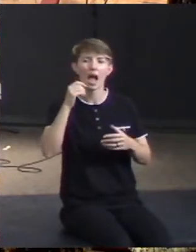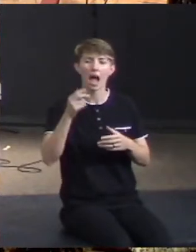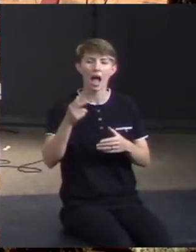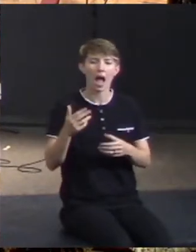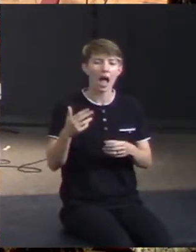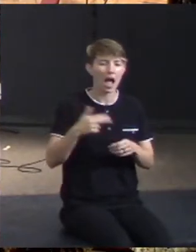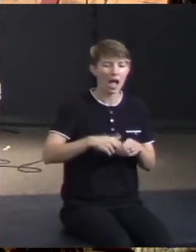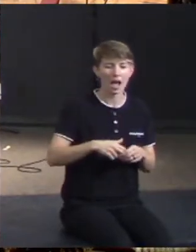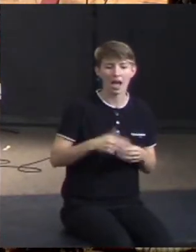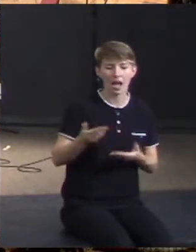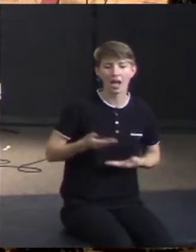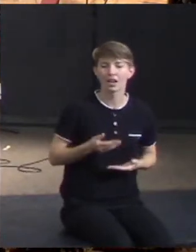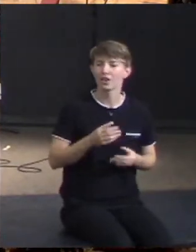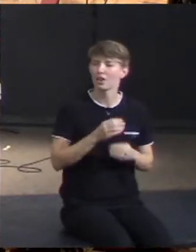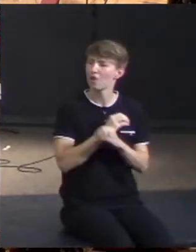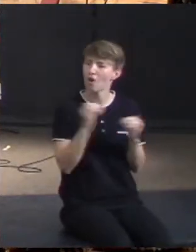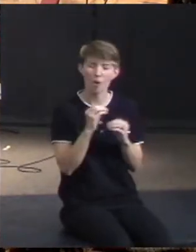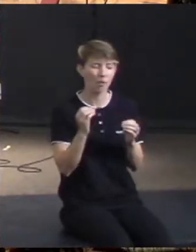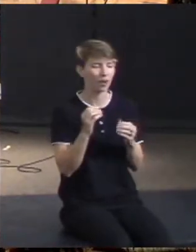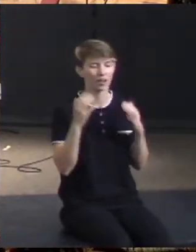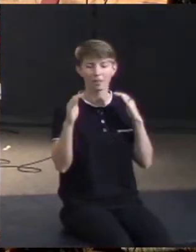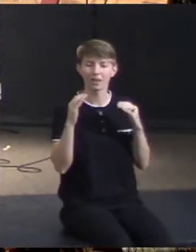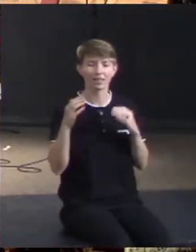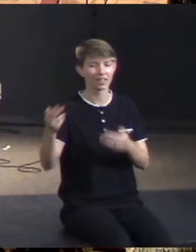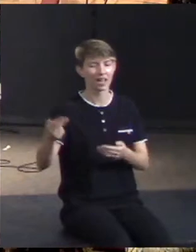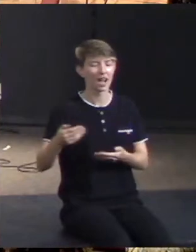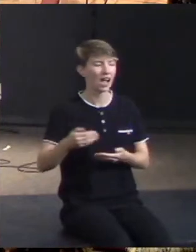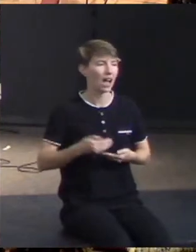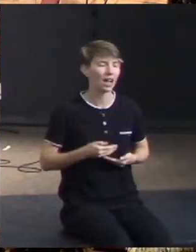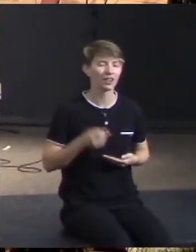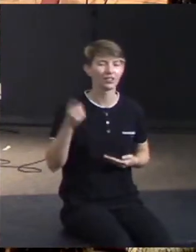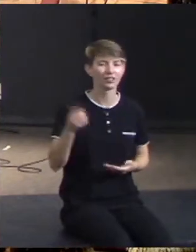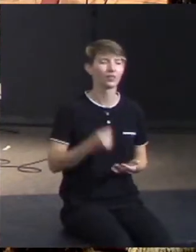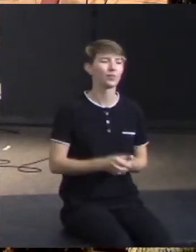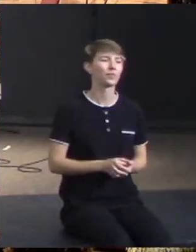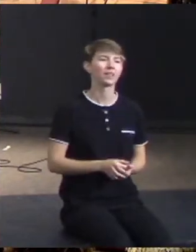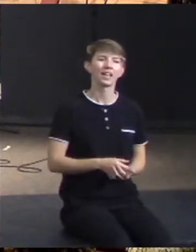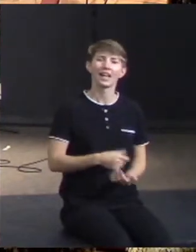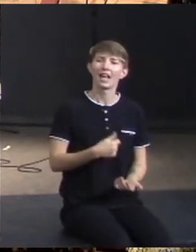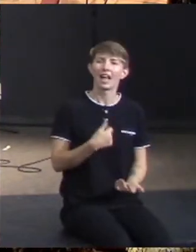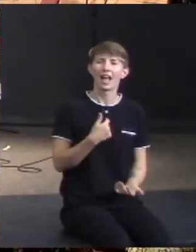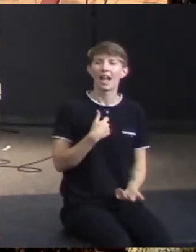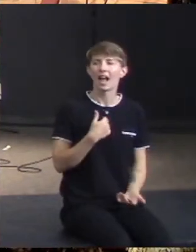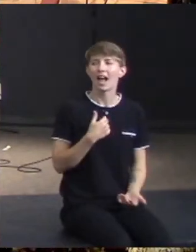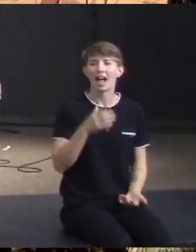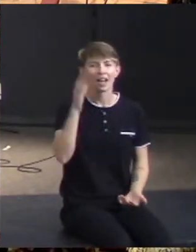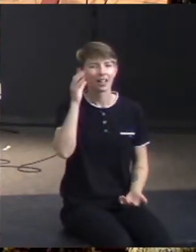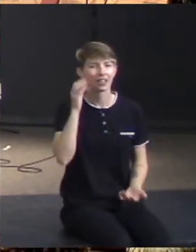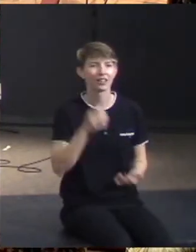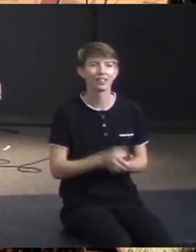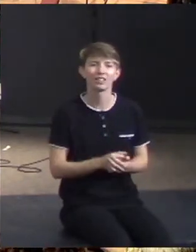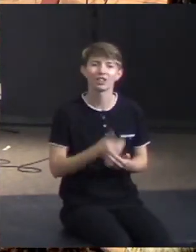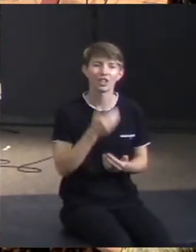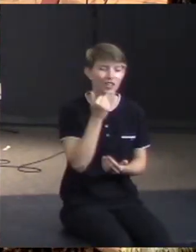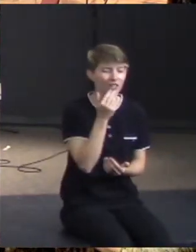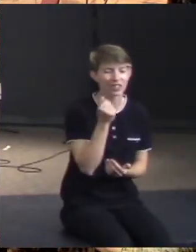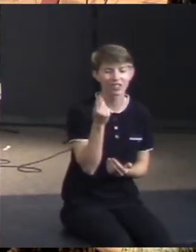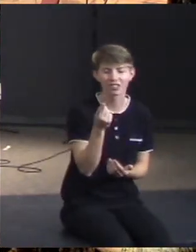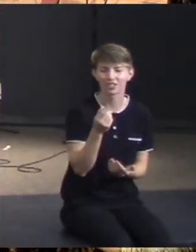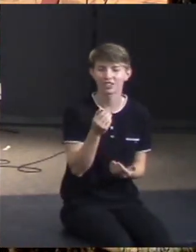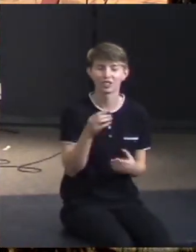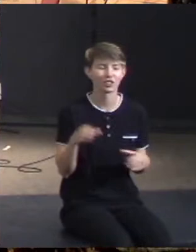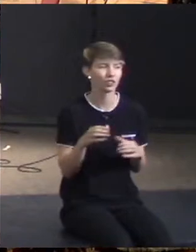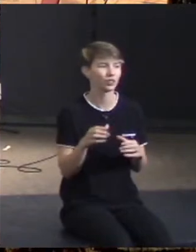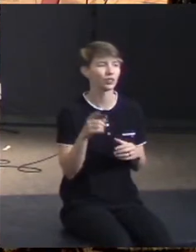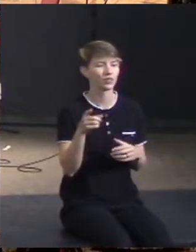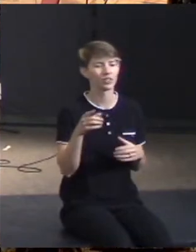That is thanks but no thanks. That is like, yeah, I hear you, bro. It's cute that you're doing what you're doing. Stay there. I mean, wow, right?